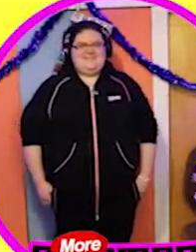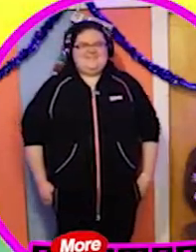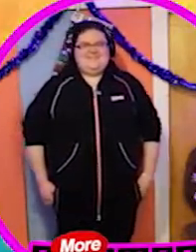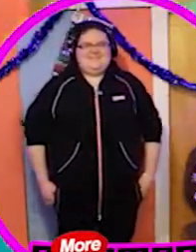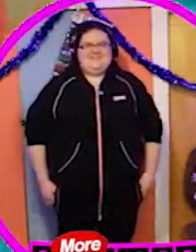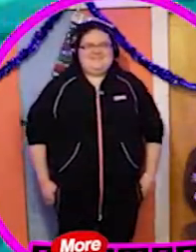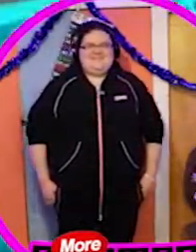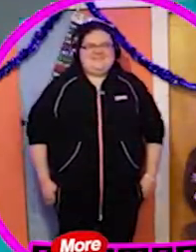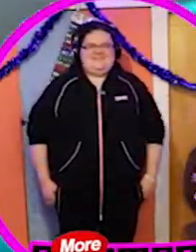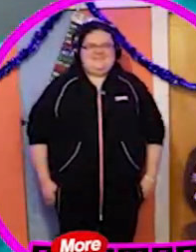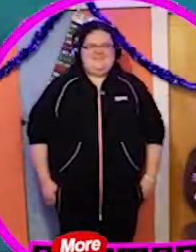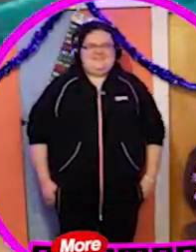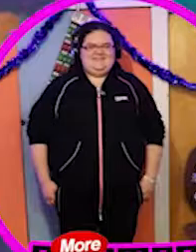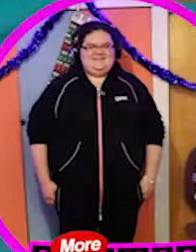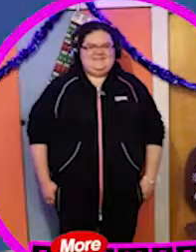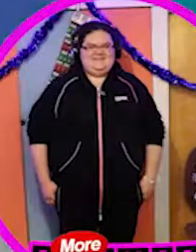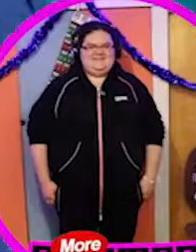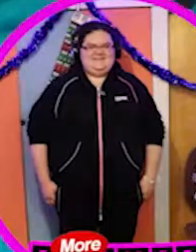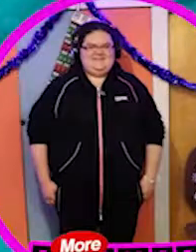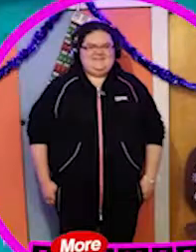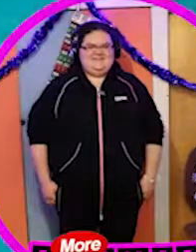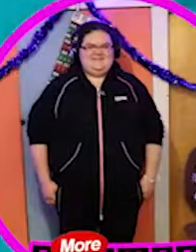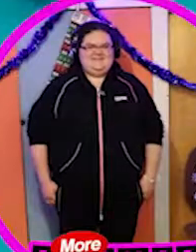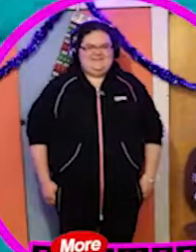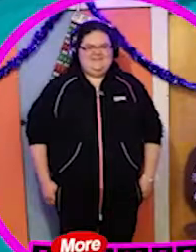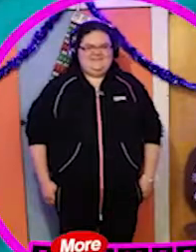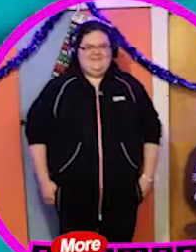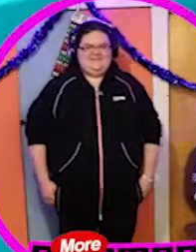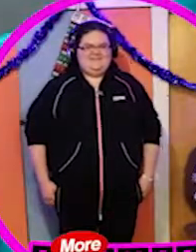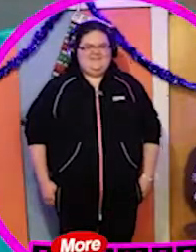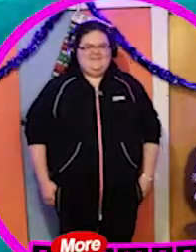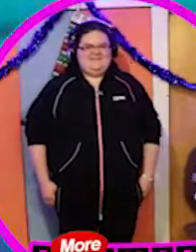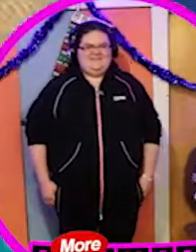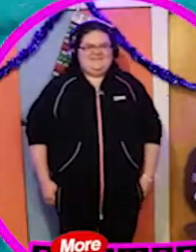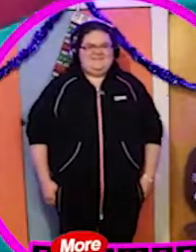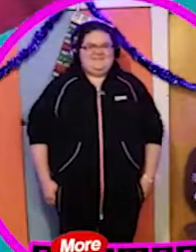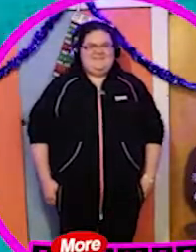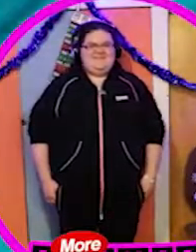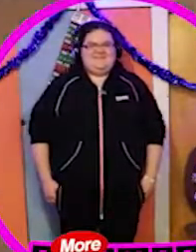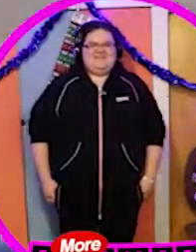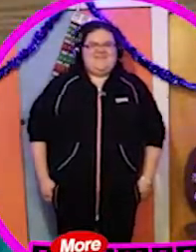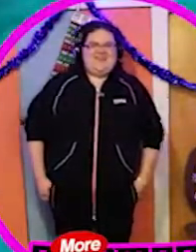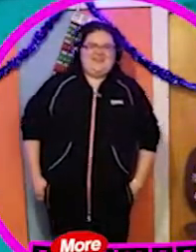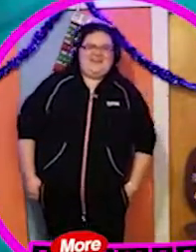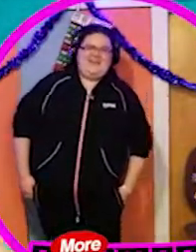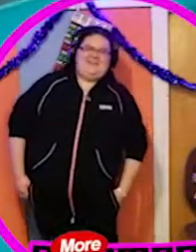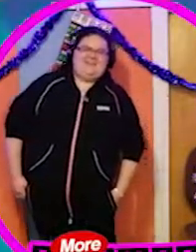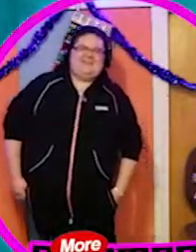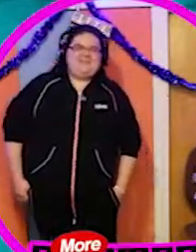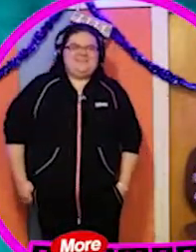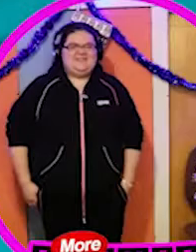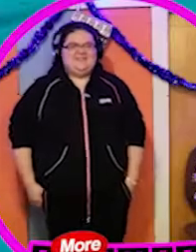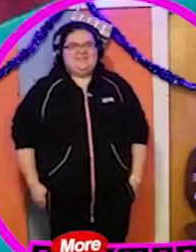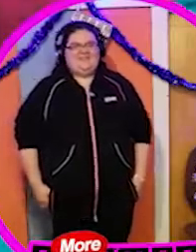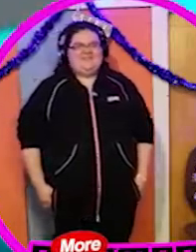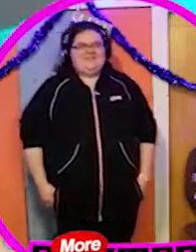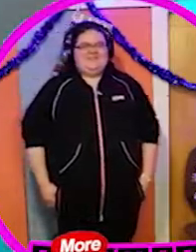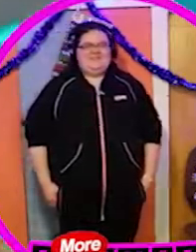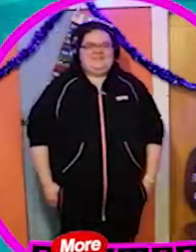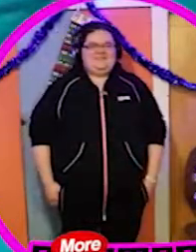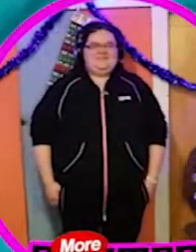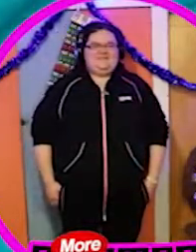in! There, Gyro's in! Gyro's in! Yeah! Nice. BMP, hold it down. Get out of here! Jeez! Deflect back! Get out of